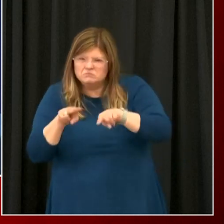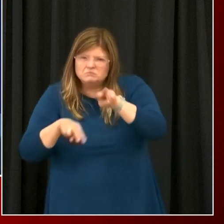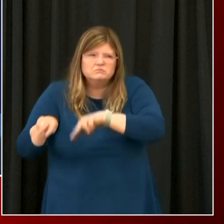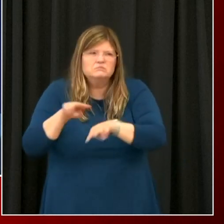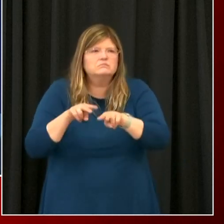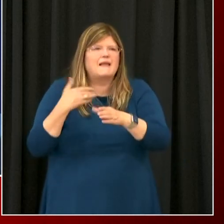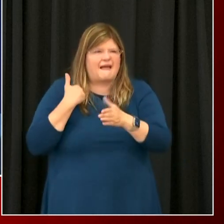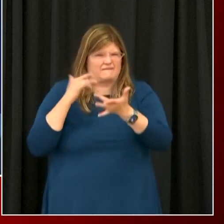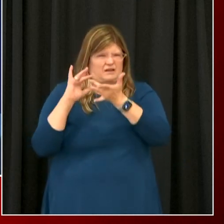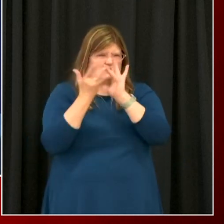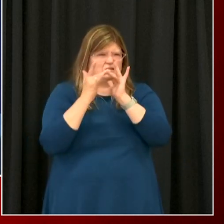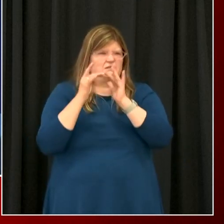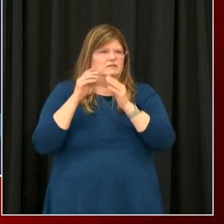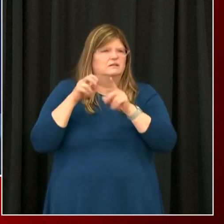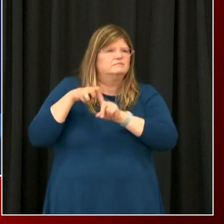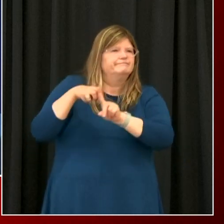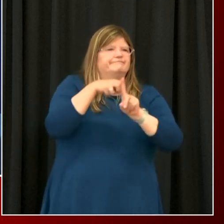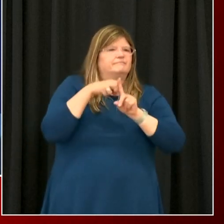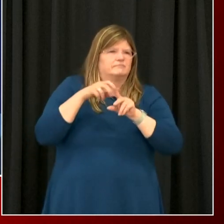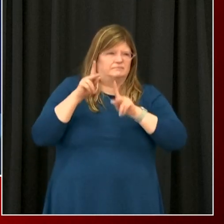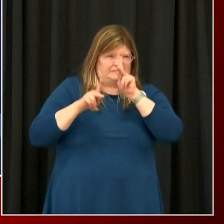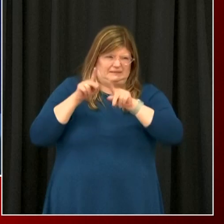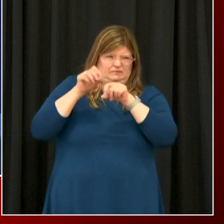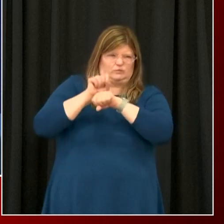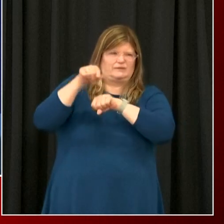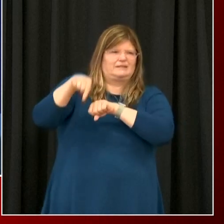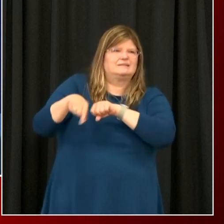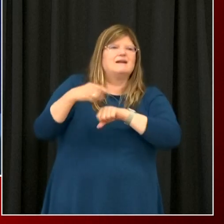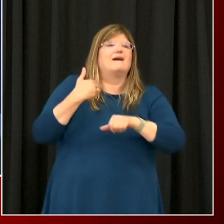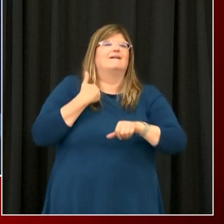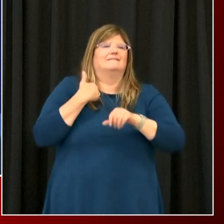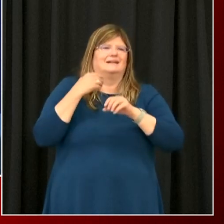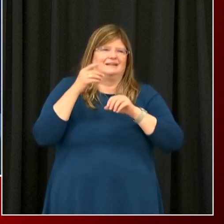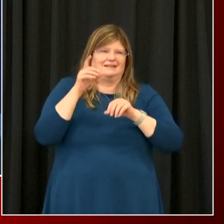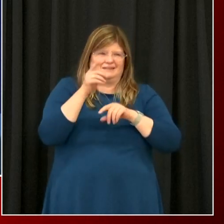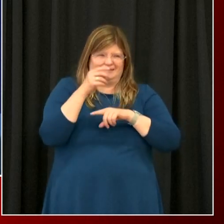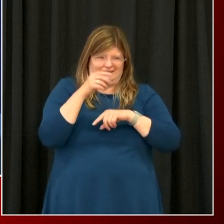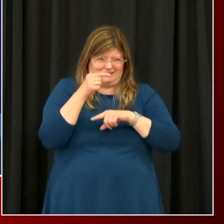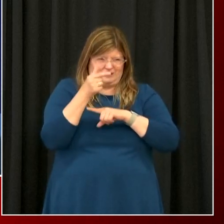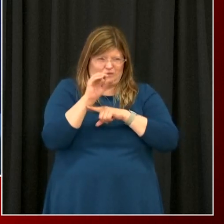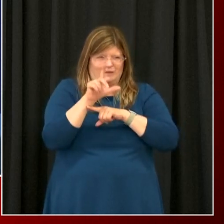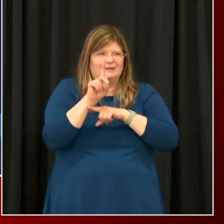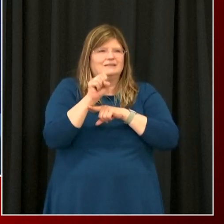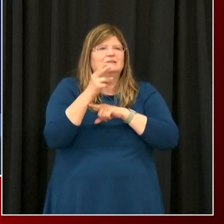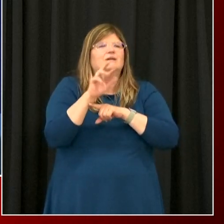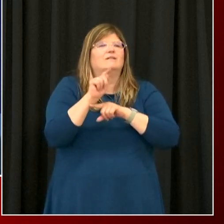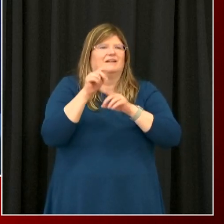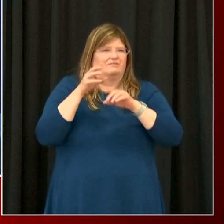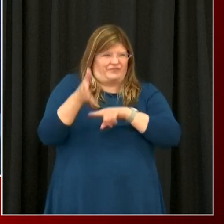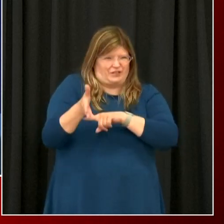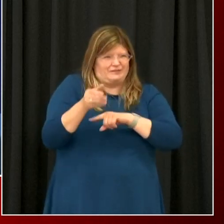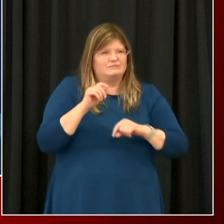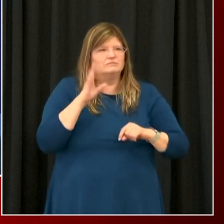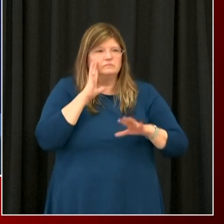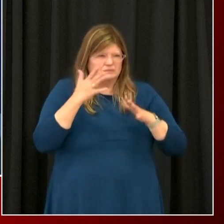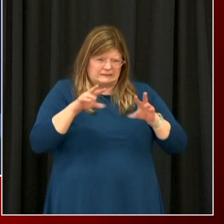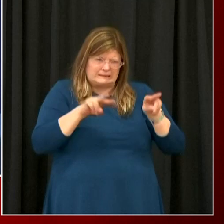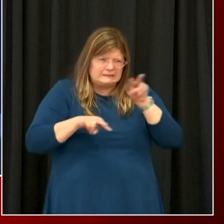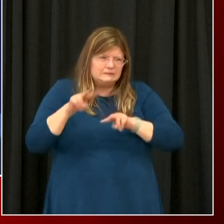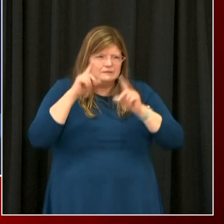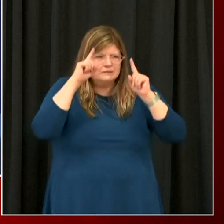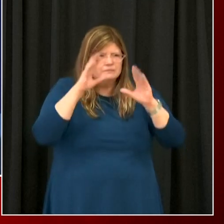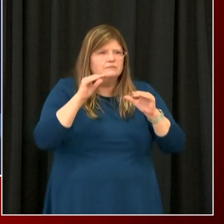is Director Geldart. With the relocation of the site, we were anticipating that we would get